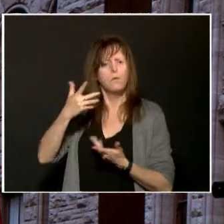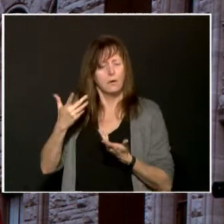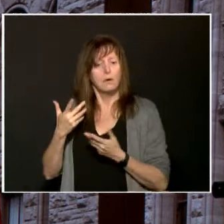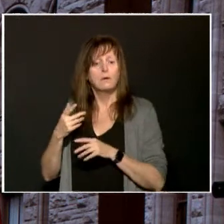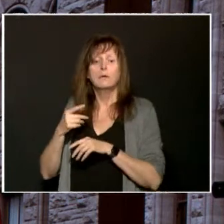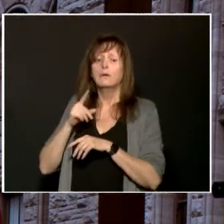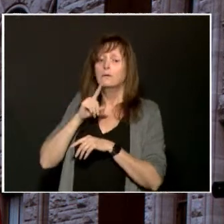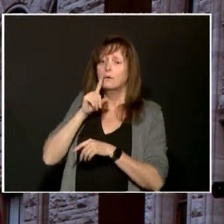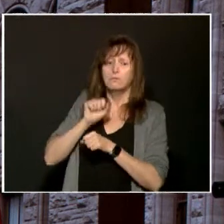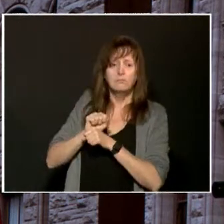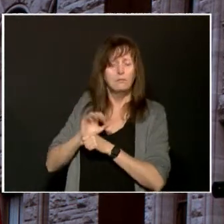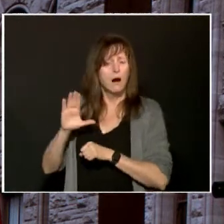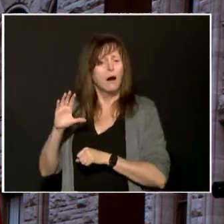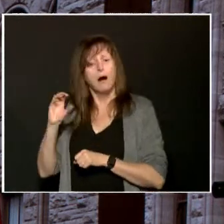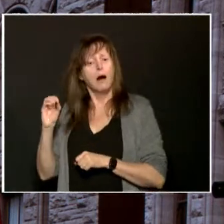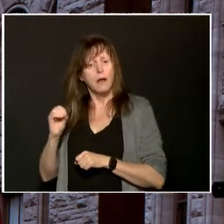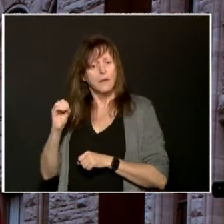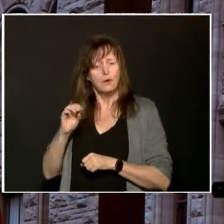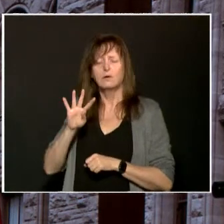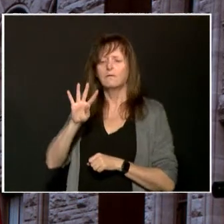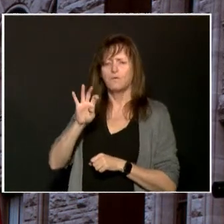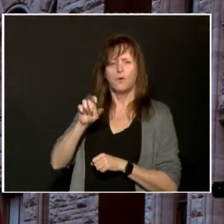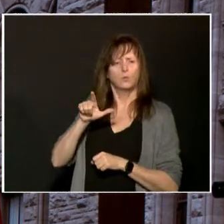is 426.